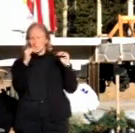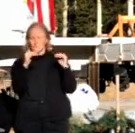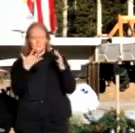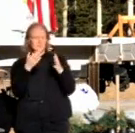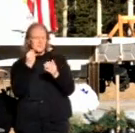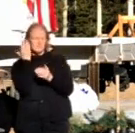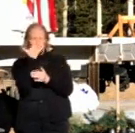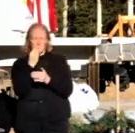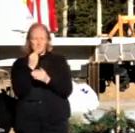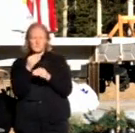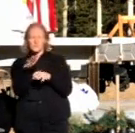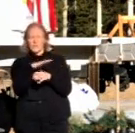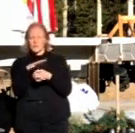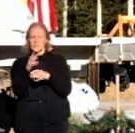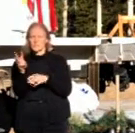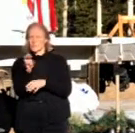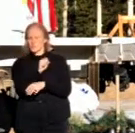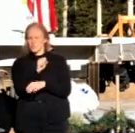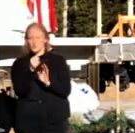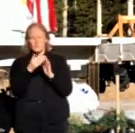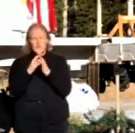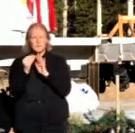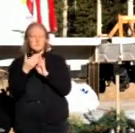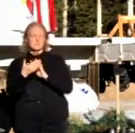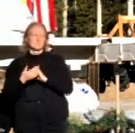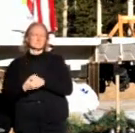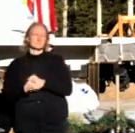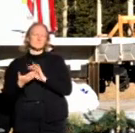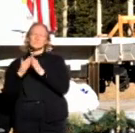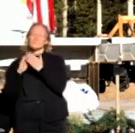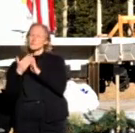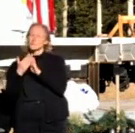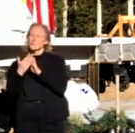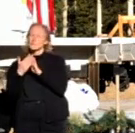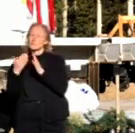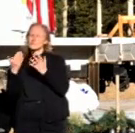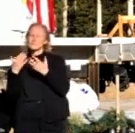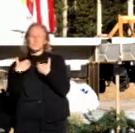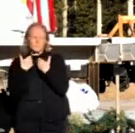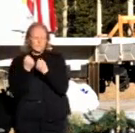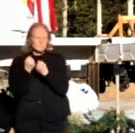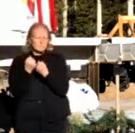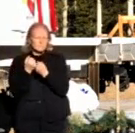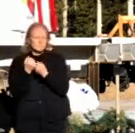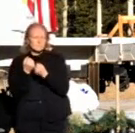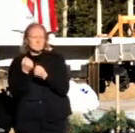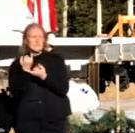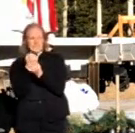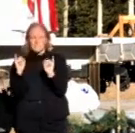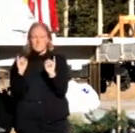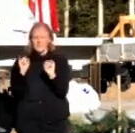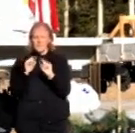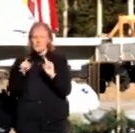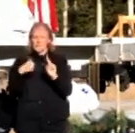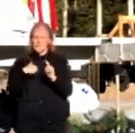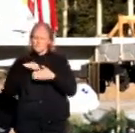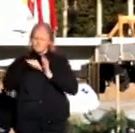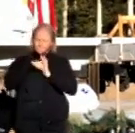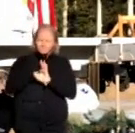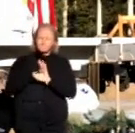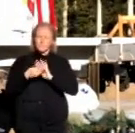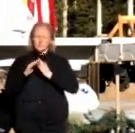beautiful areas, our West Slope towns and communities are resilient and independent. But they also foster a deep sense of community